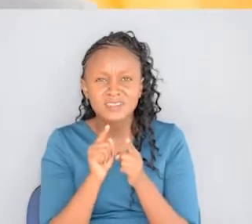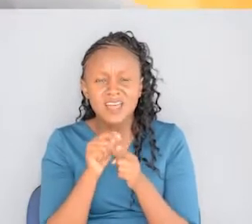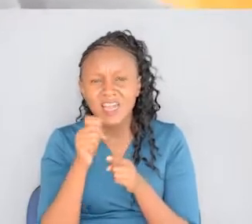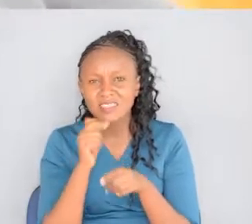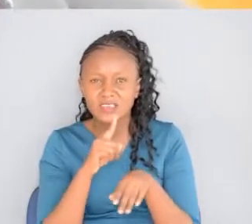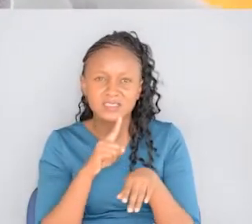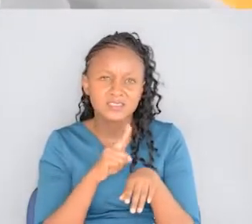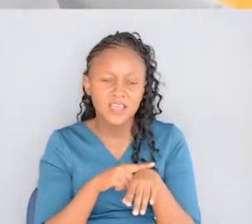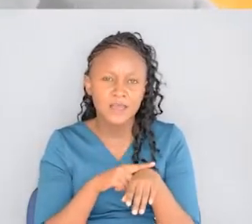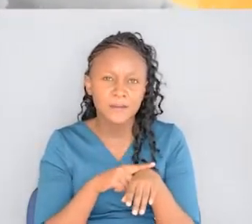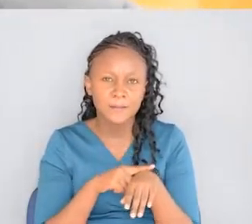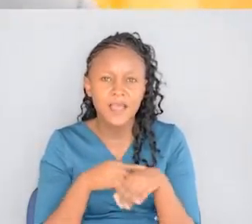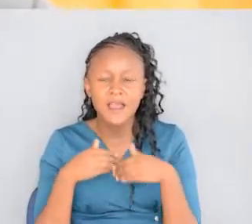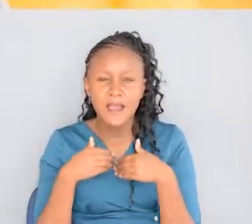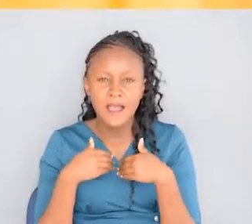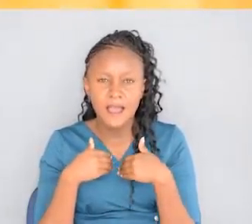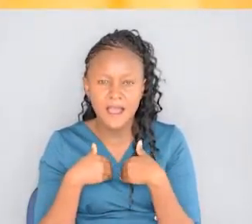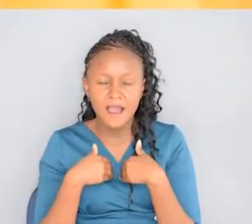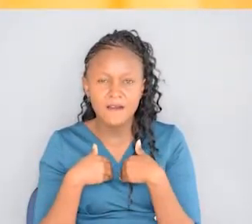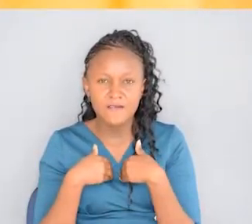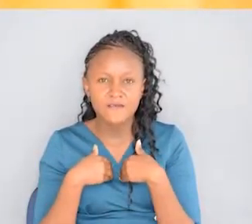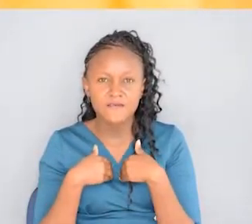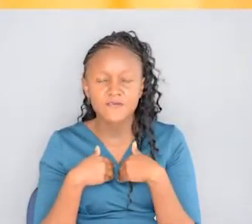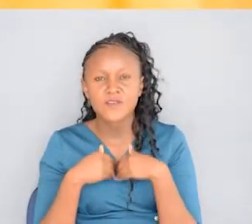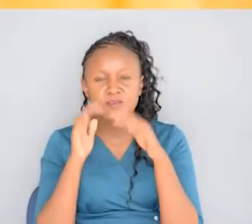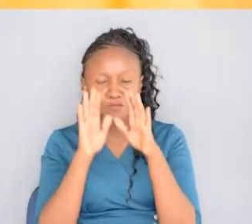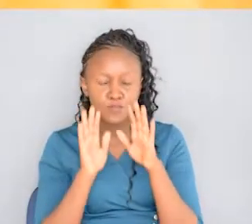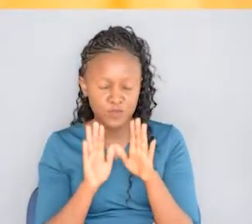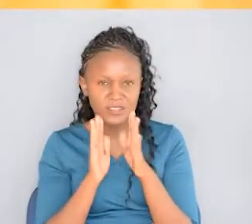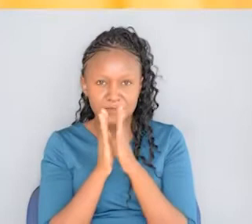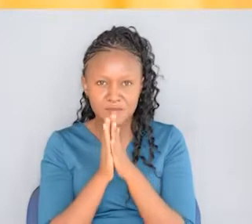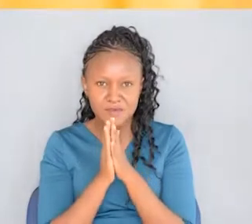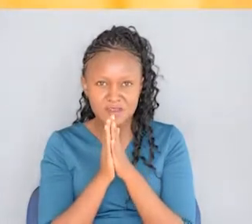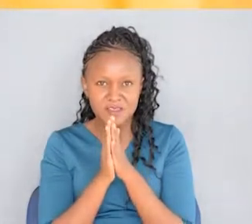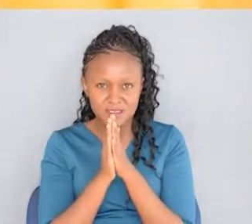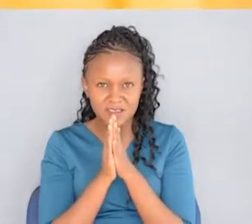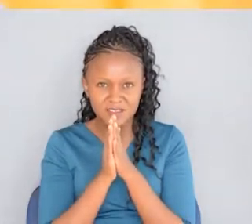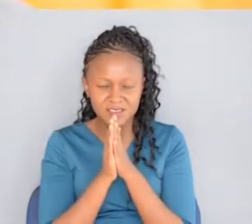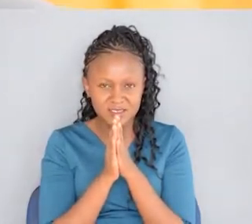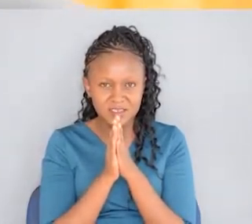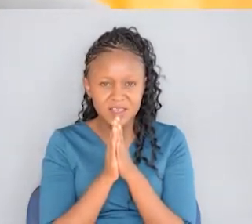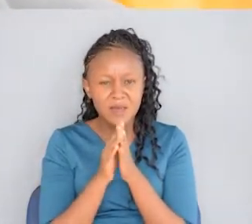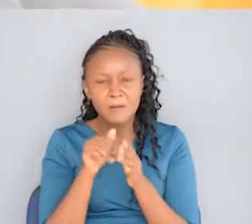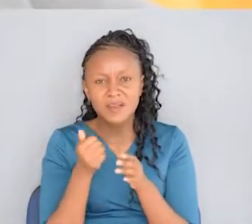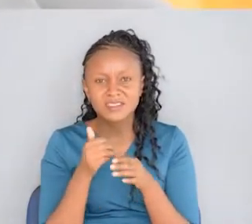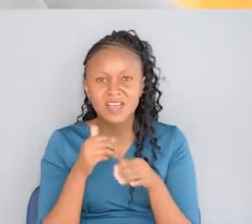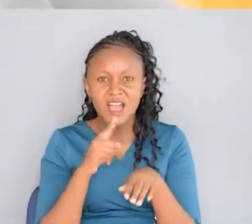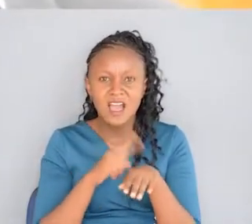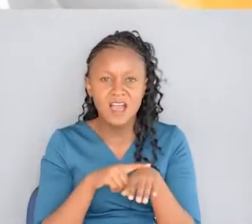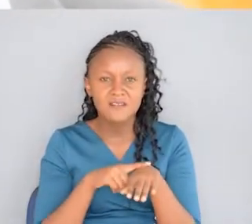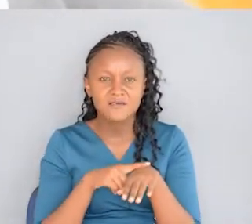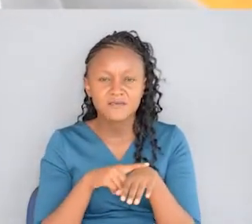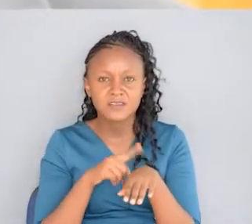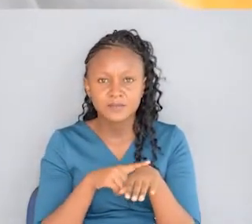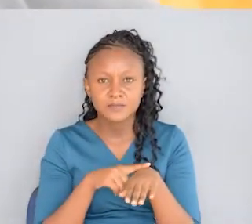those necessary prayers, but we don't necessarily have times set apart that we are seeking the Lord